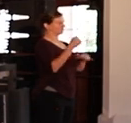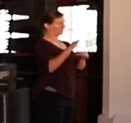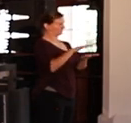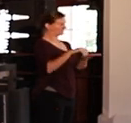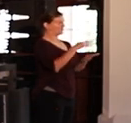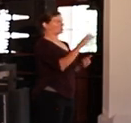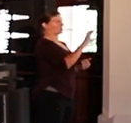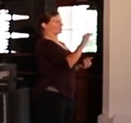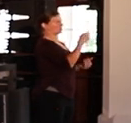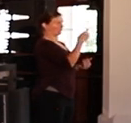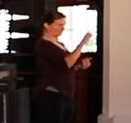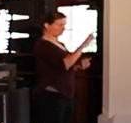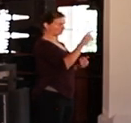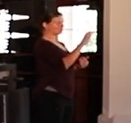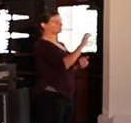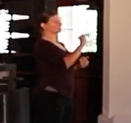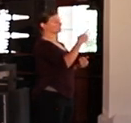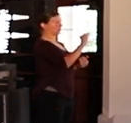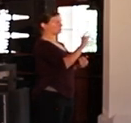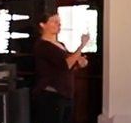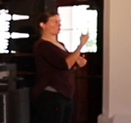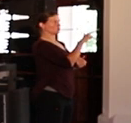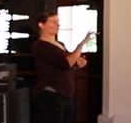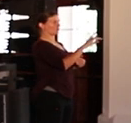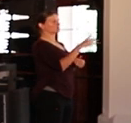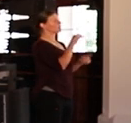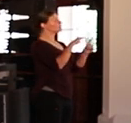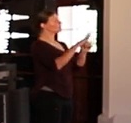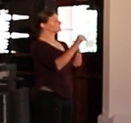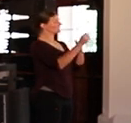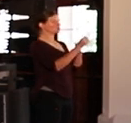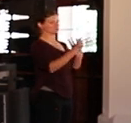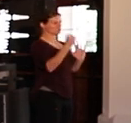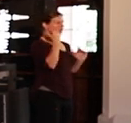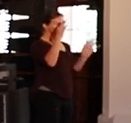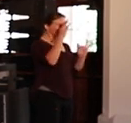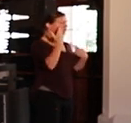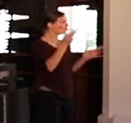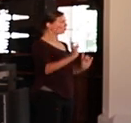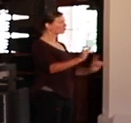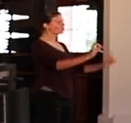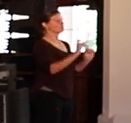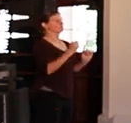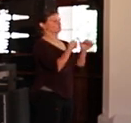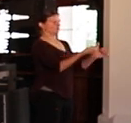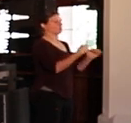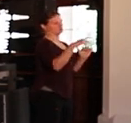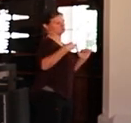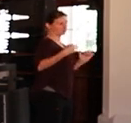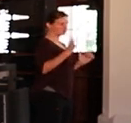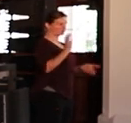in Campbell 128, which is in our Campbell building. And our orientation leaders will be able to take you there and lead you there and stay with you.